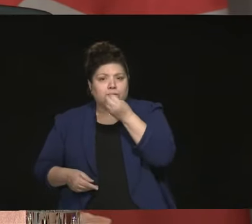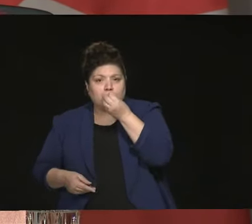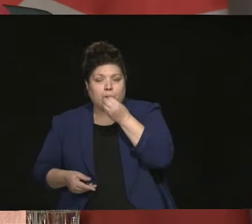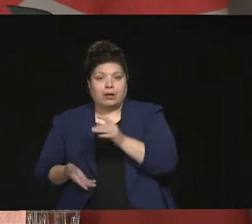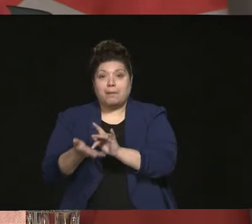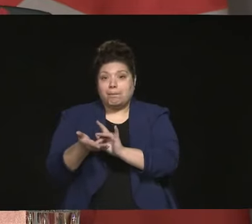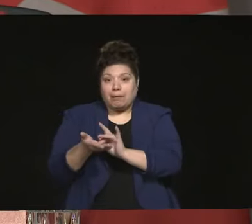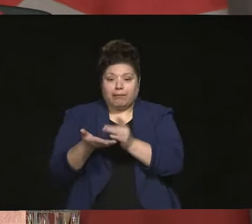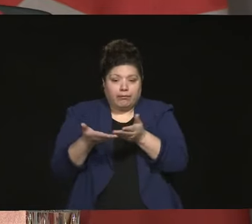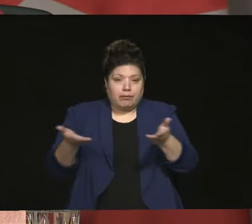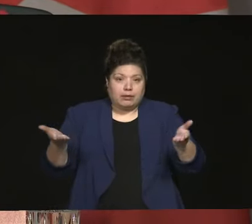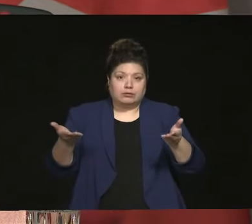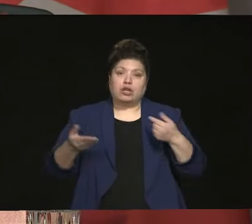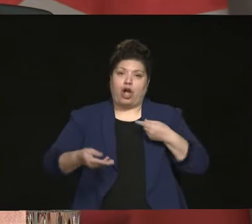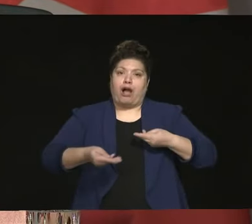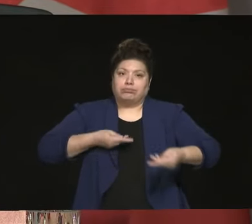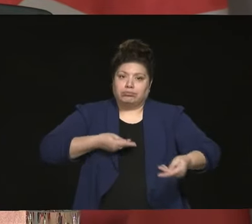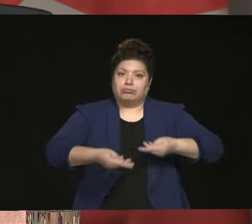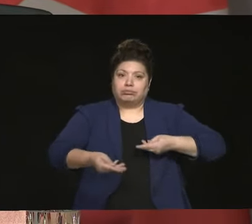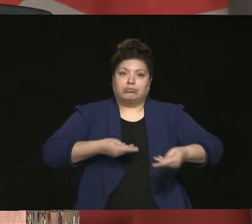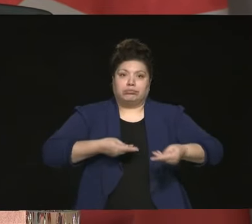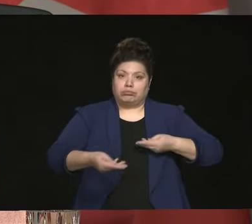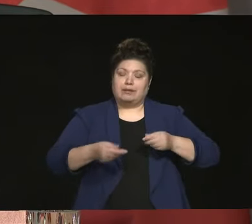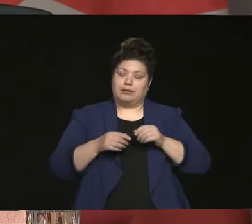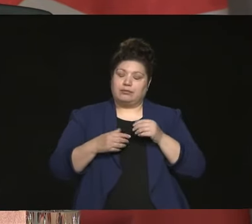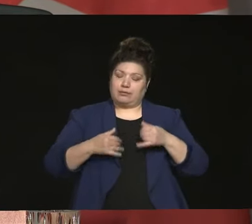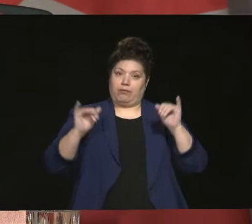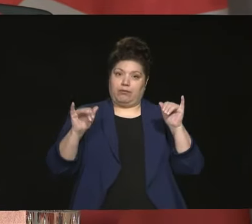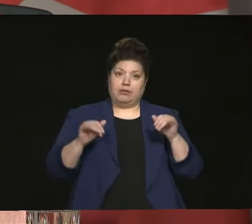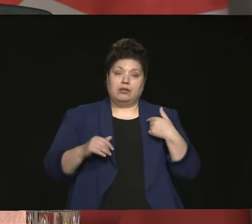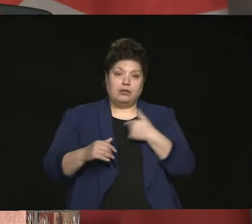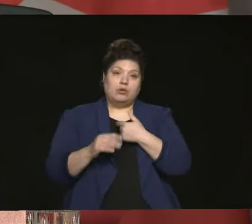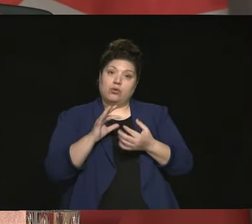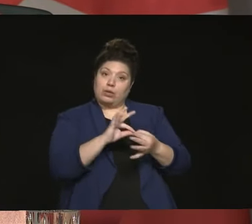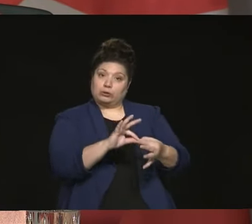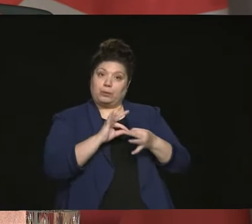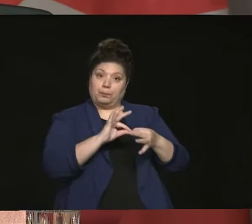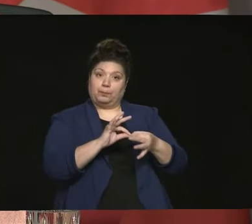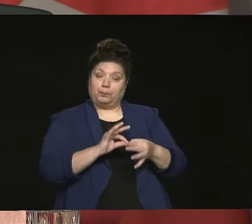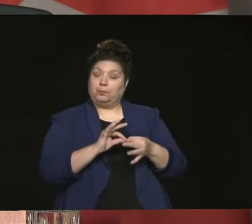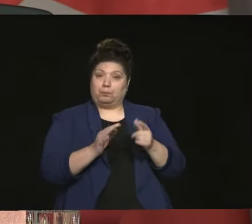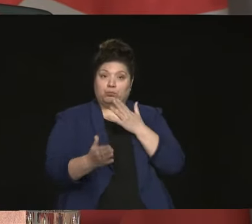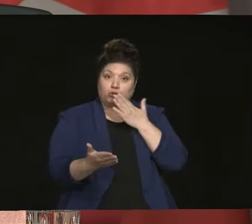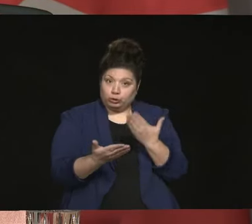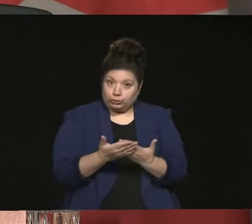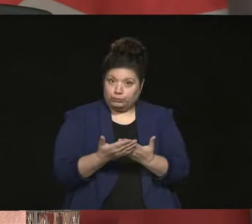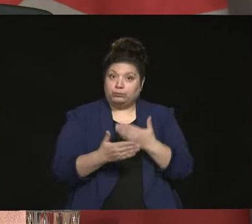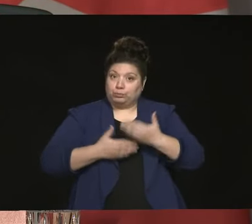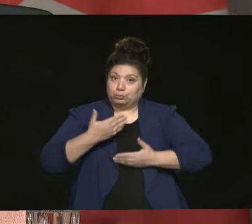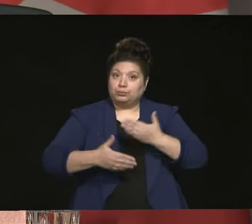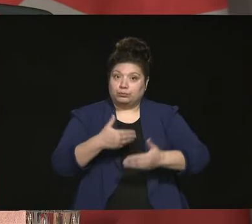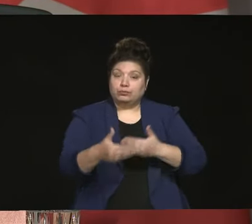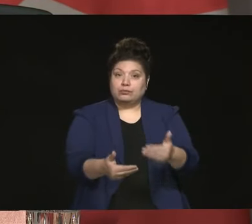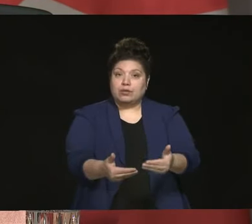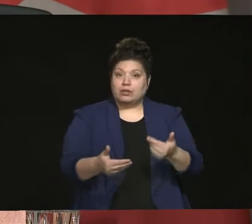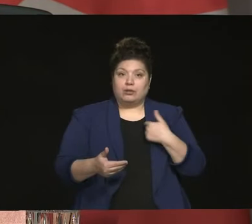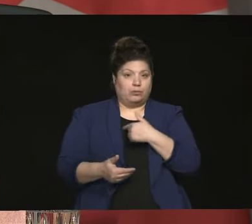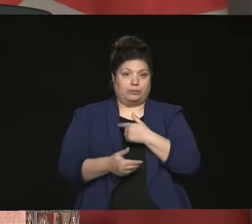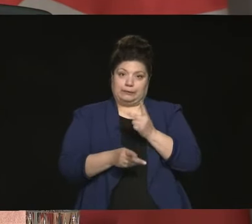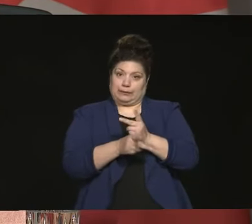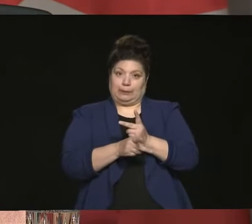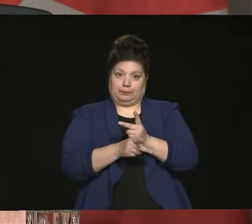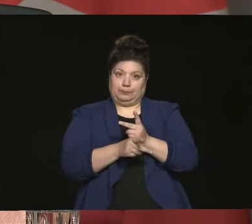the relationship, in fact, is working really, really well. And we are going to keep on working hard to ensure